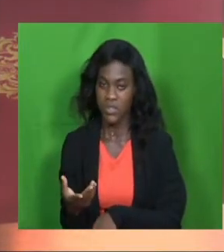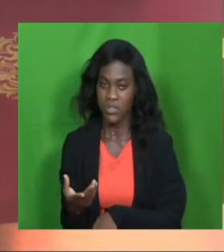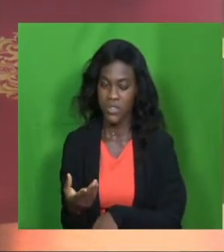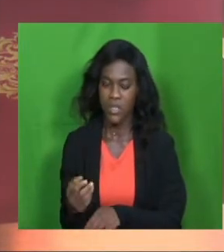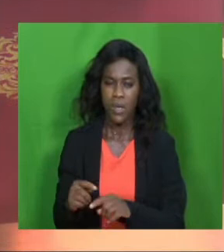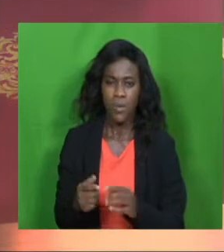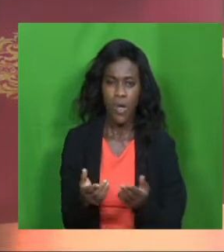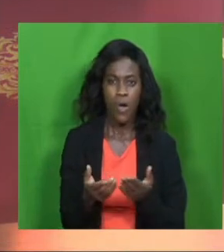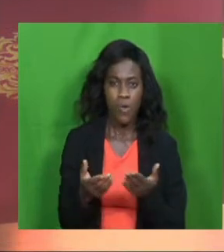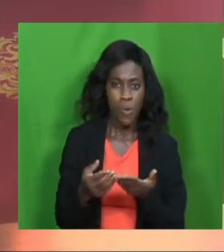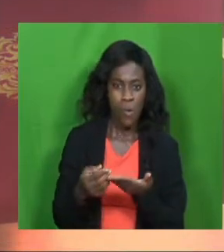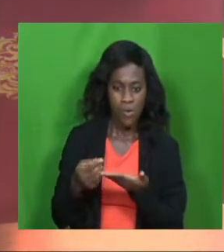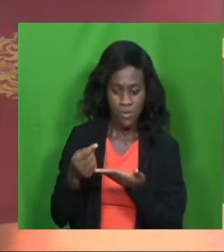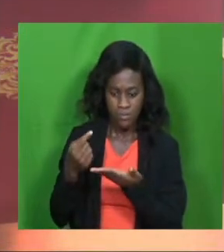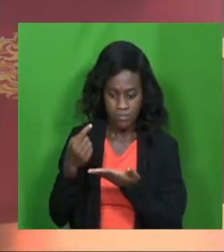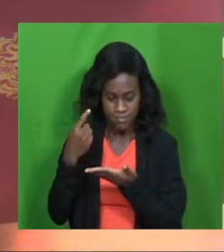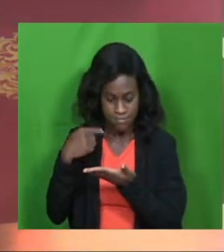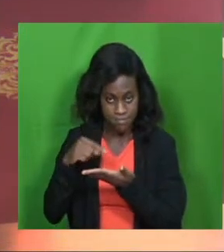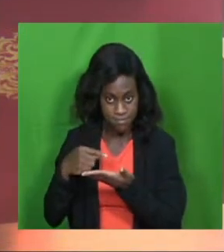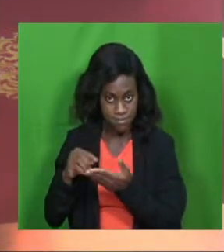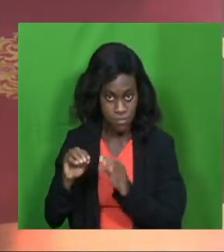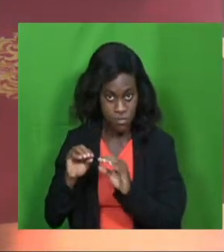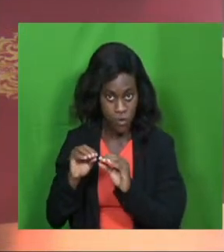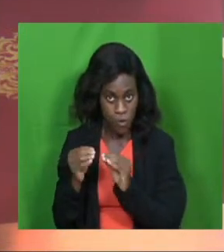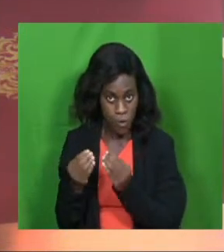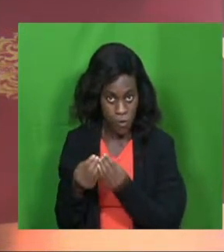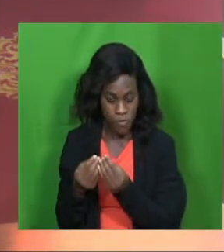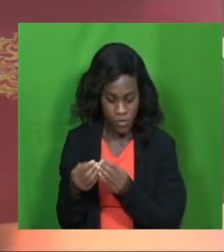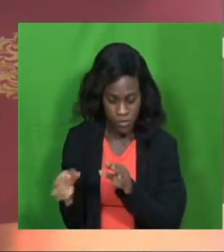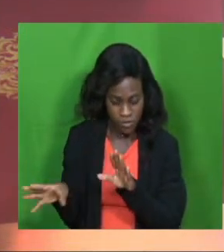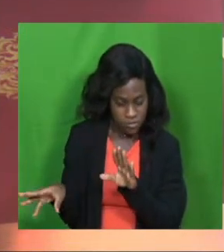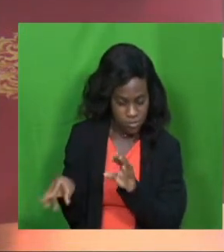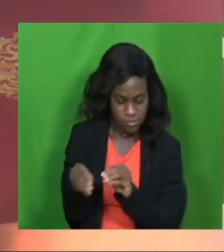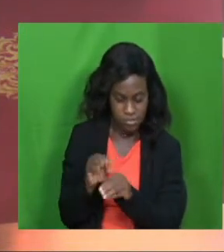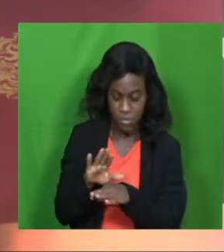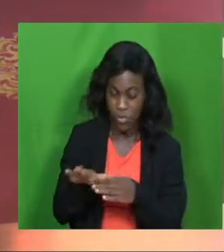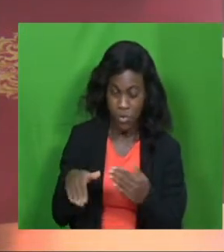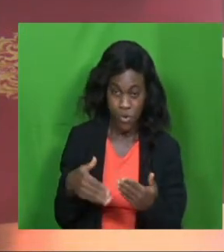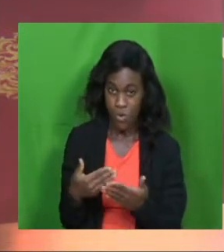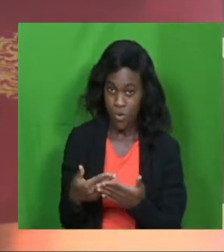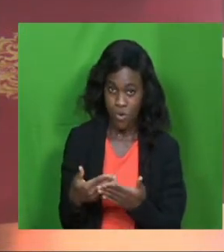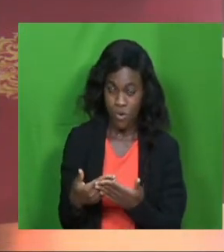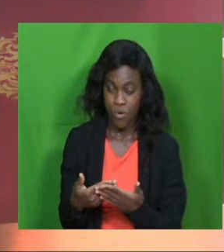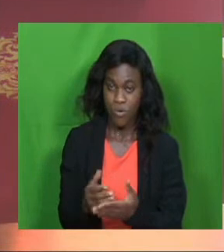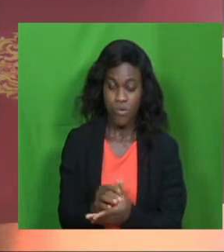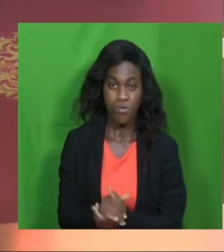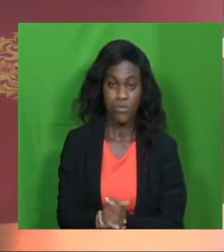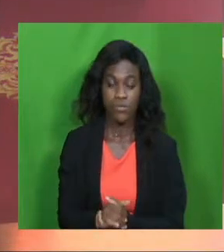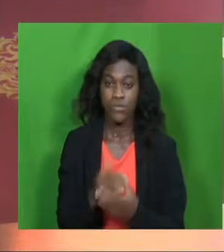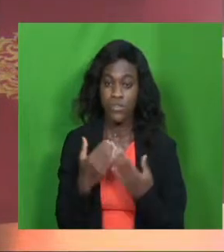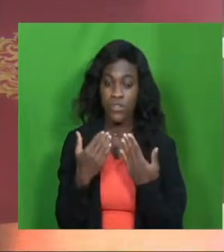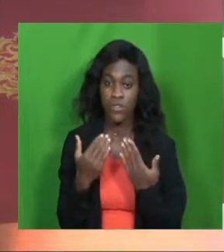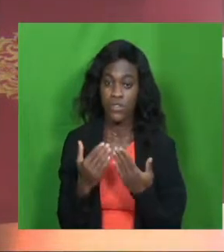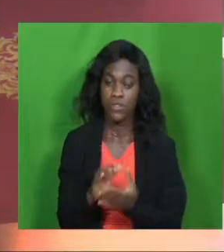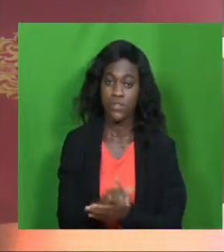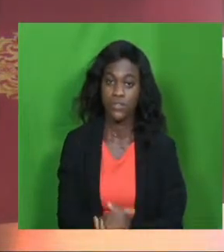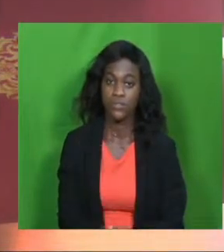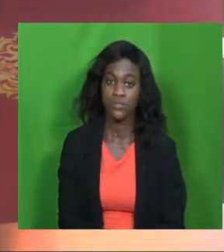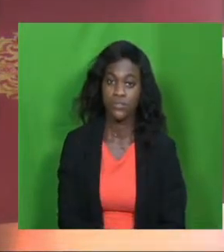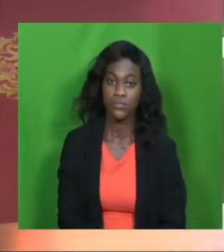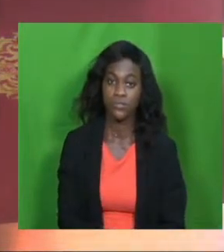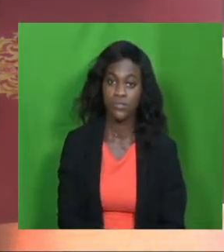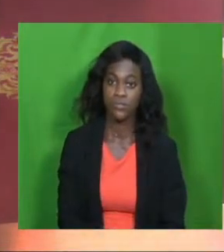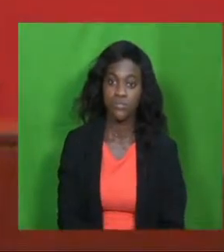capture the entire answer and wait for supplementary question. Thank you so much.